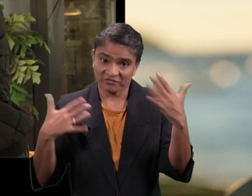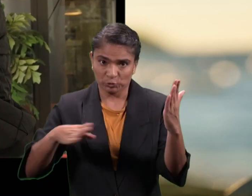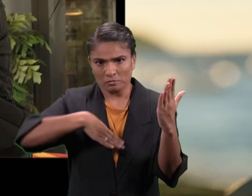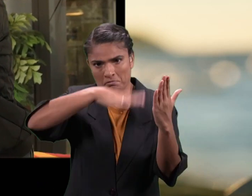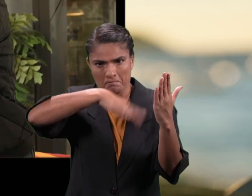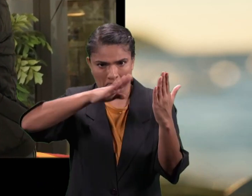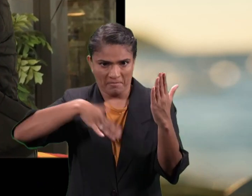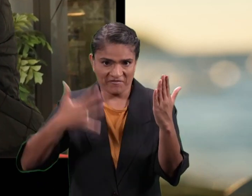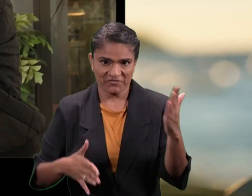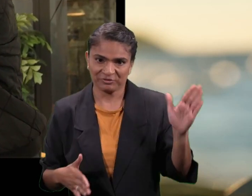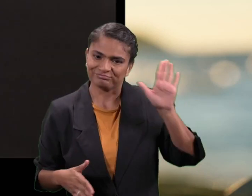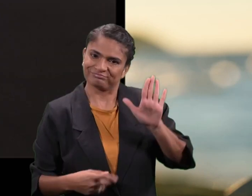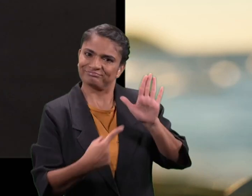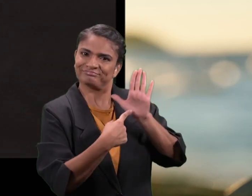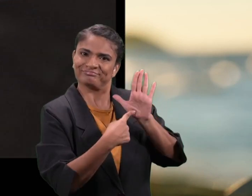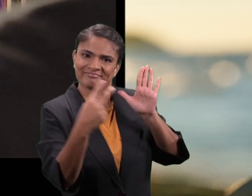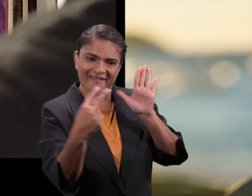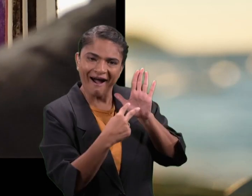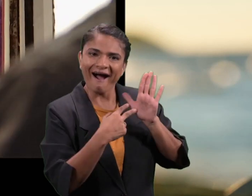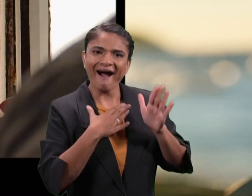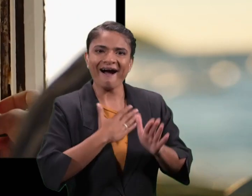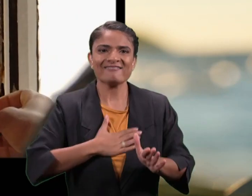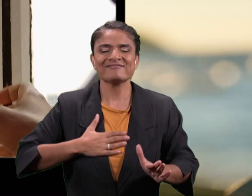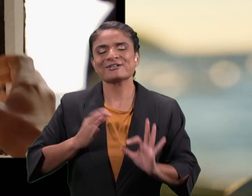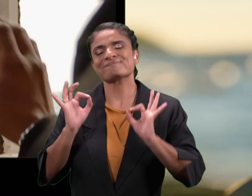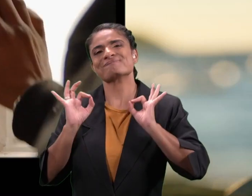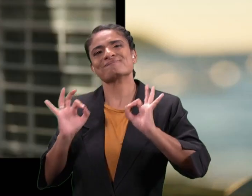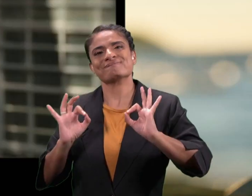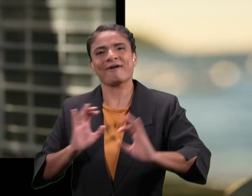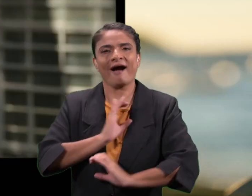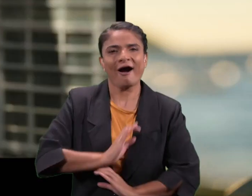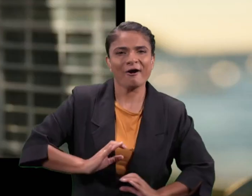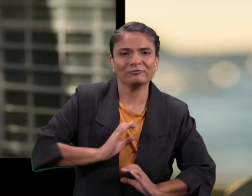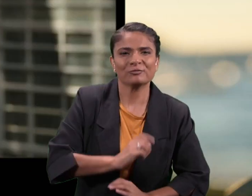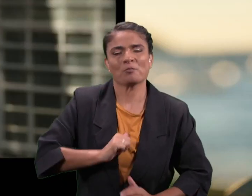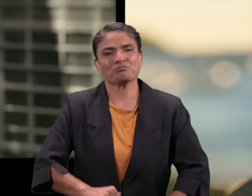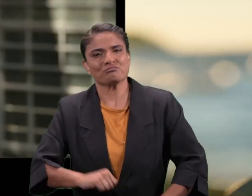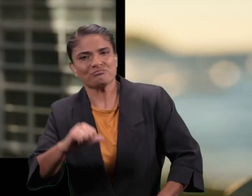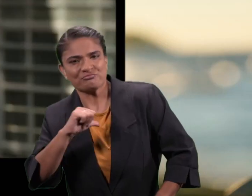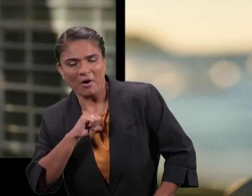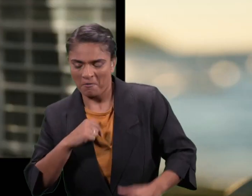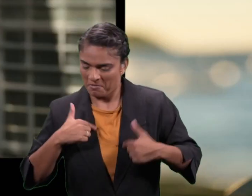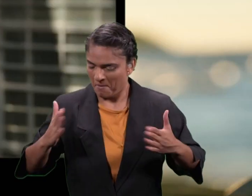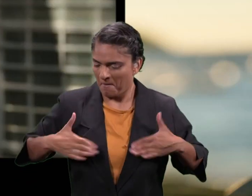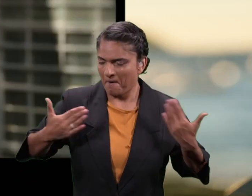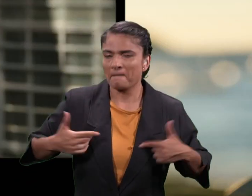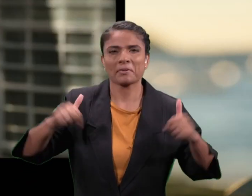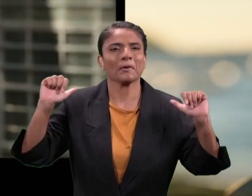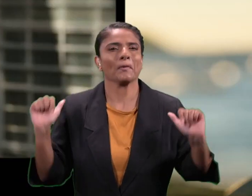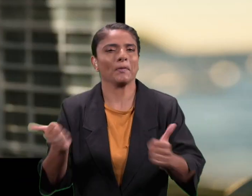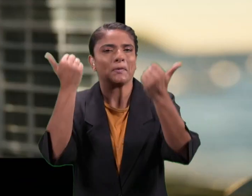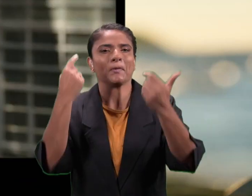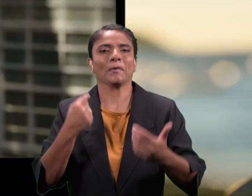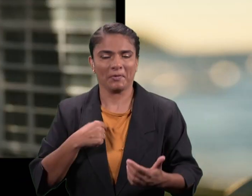paint. It makes me feel actually comfortable and kind of good. I'm very proud and I'm so glad that I'm good at